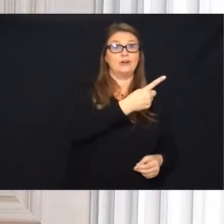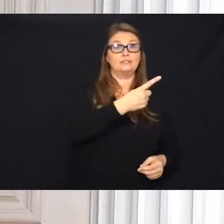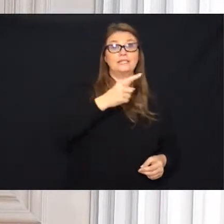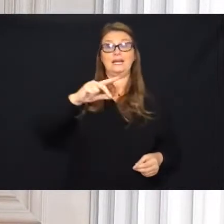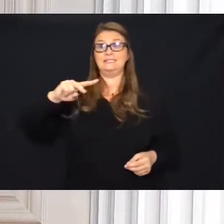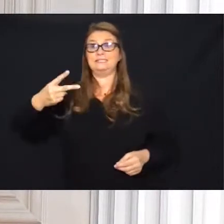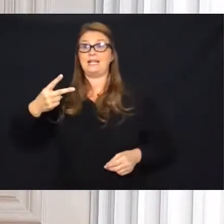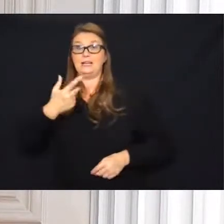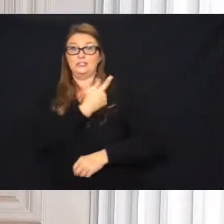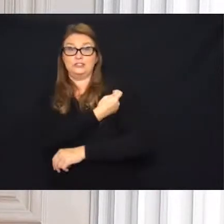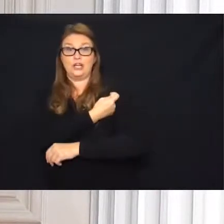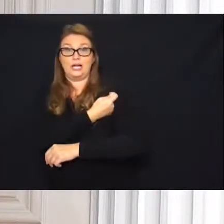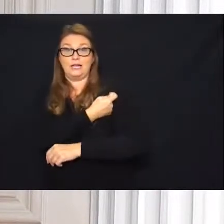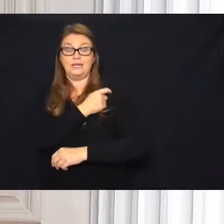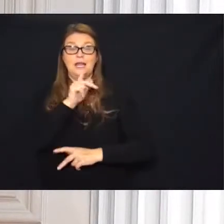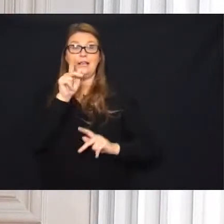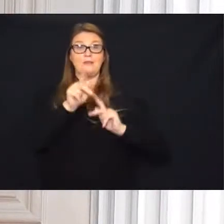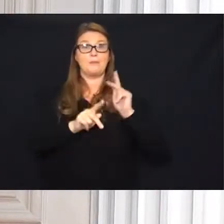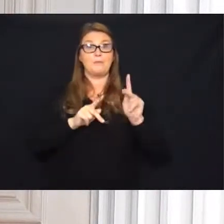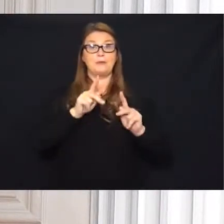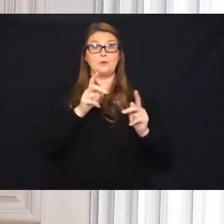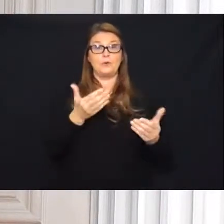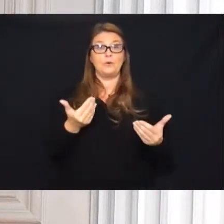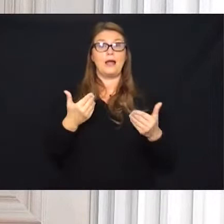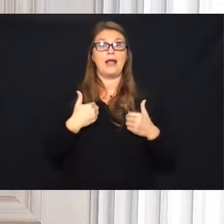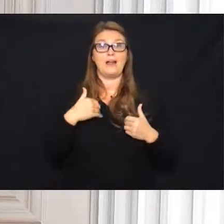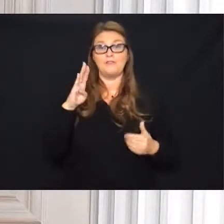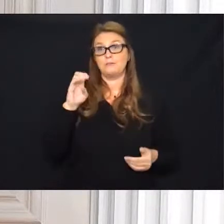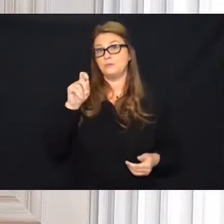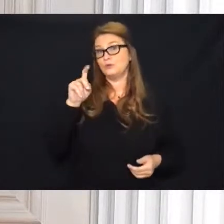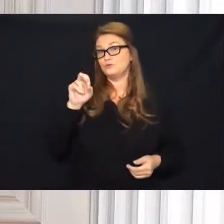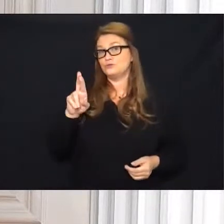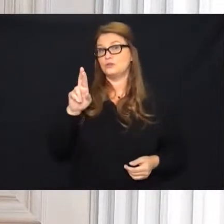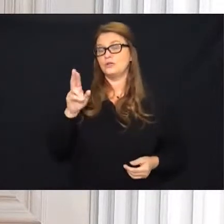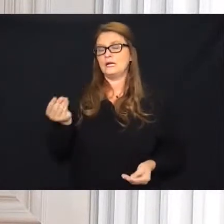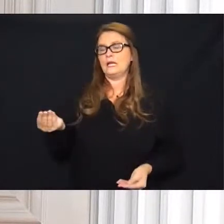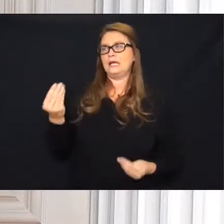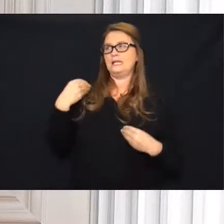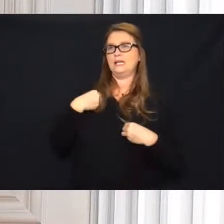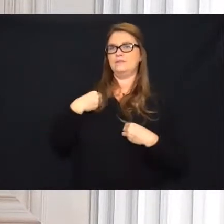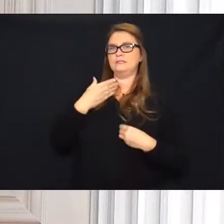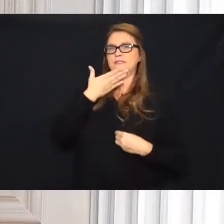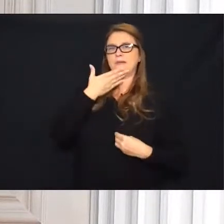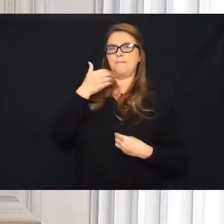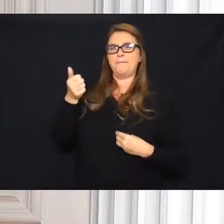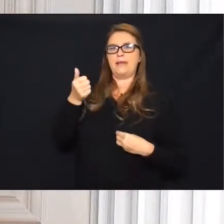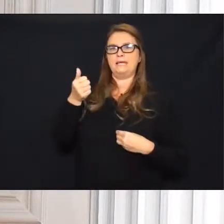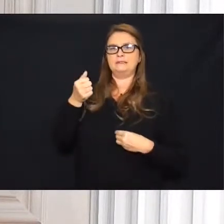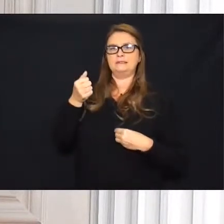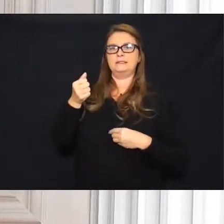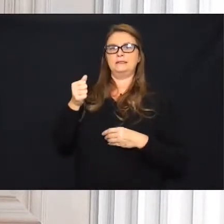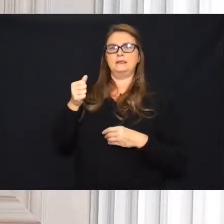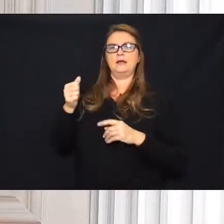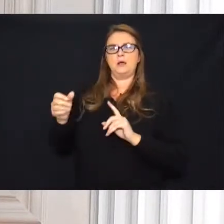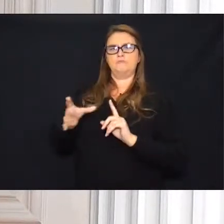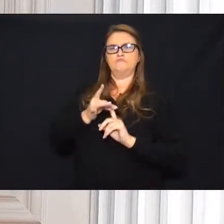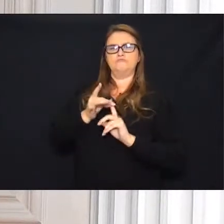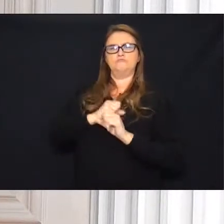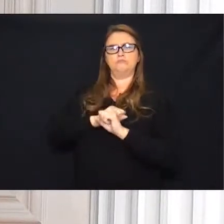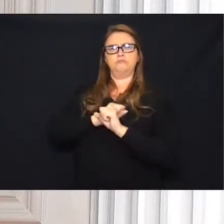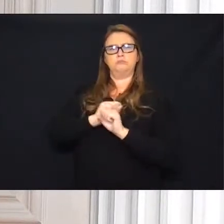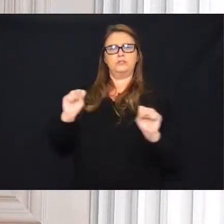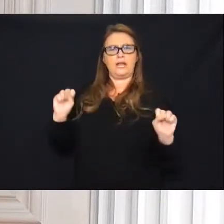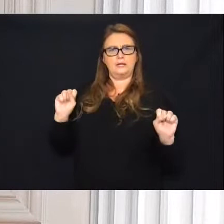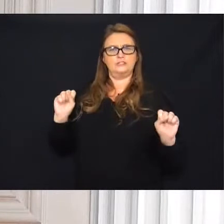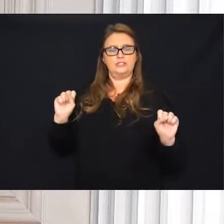vaccines and the people eligible to have the boosters gives us the best active immunity protection from getting